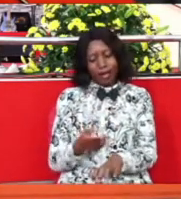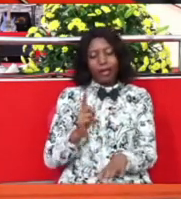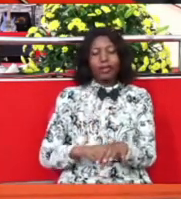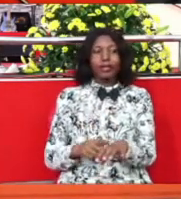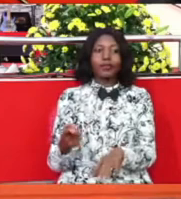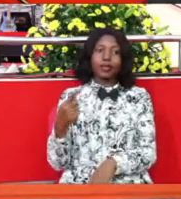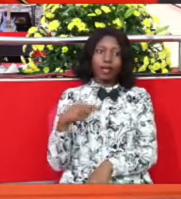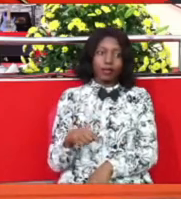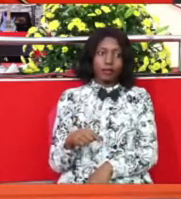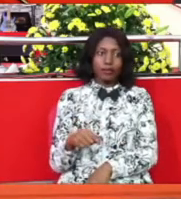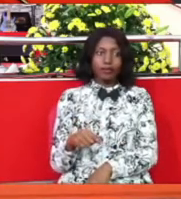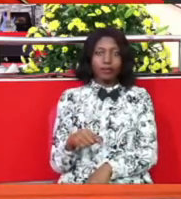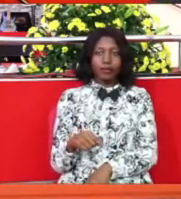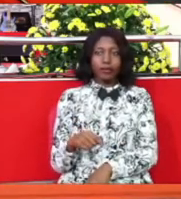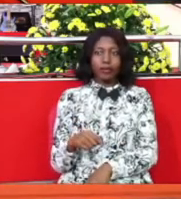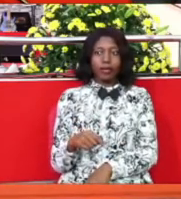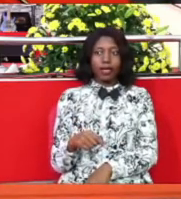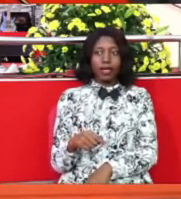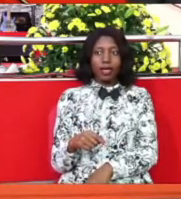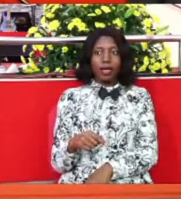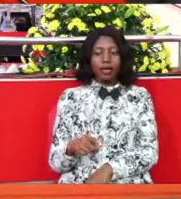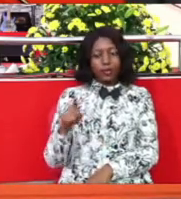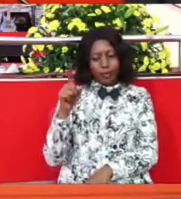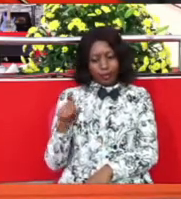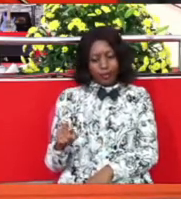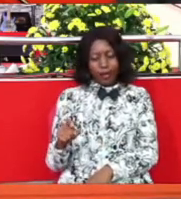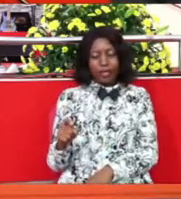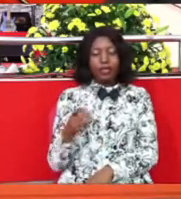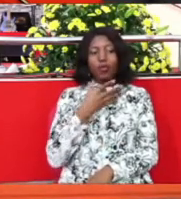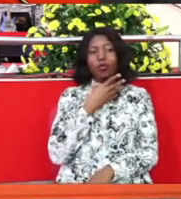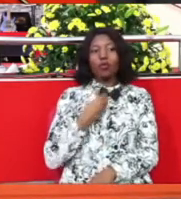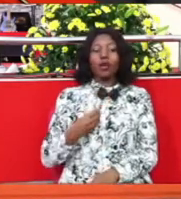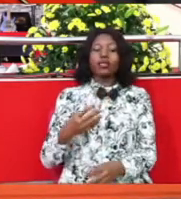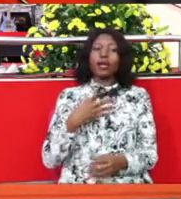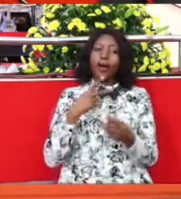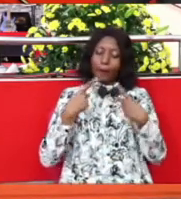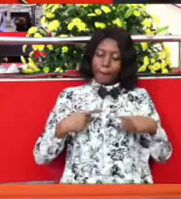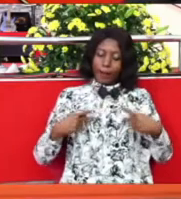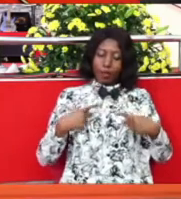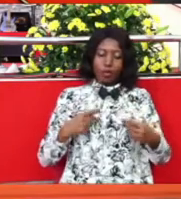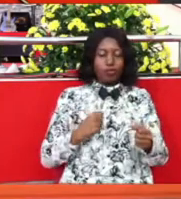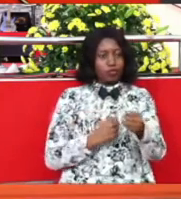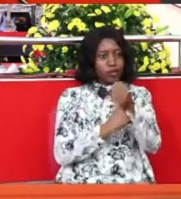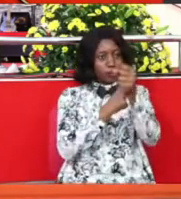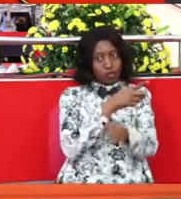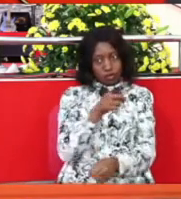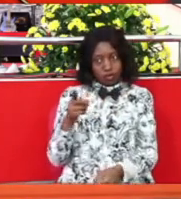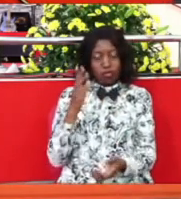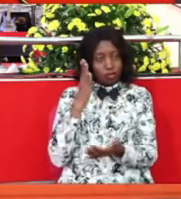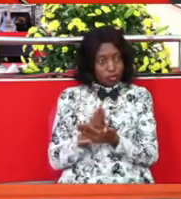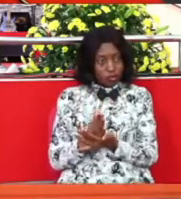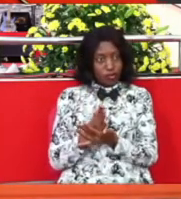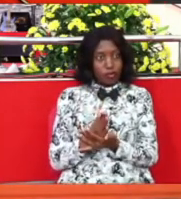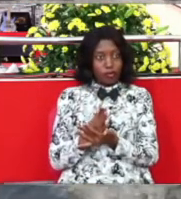zinapokujia. That is the time you want to connect with the people. To people to stand with you. Hivyo ndio wakati unapotaka watu wakaweze